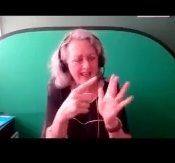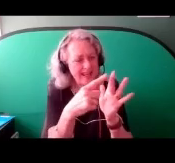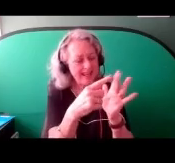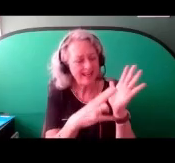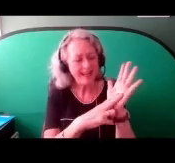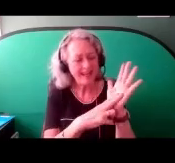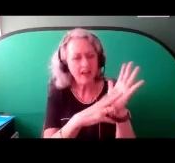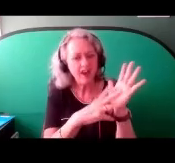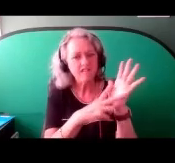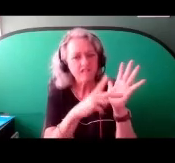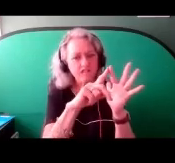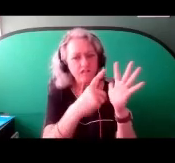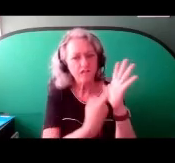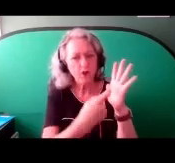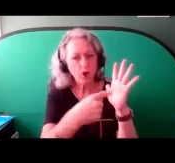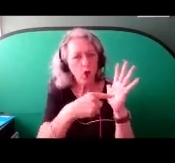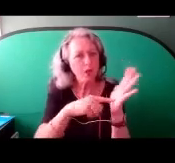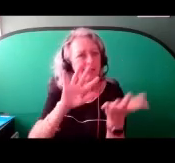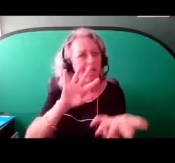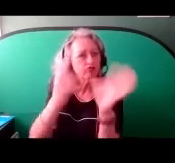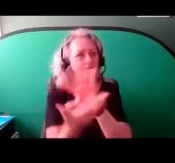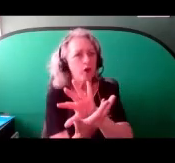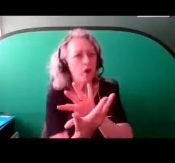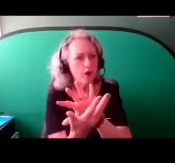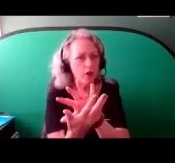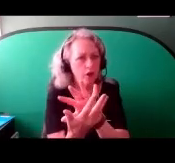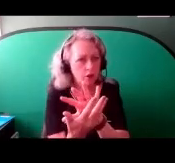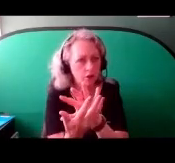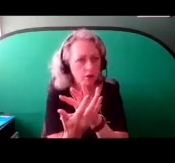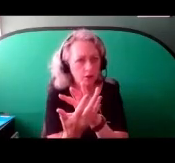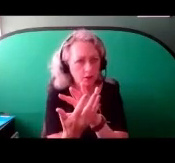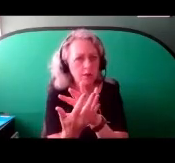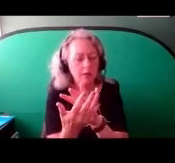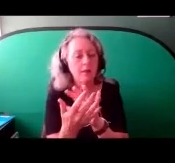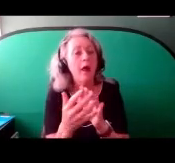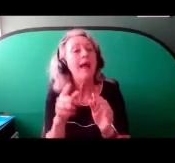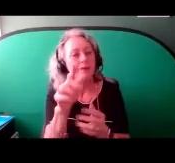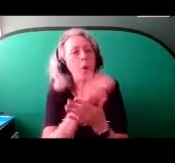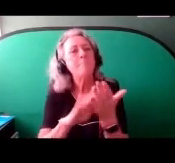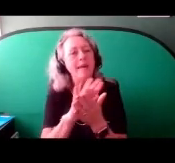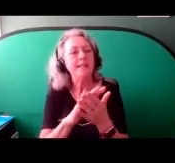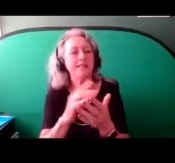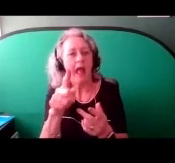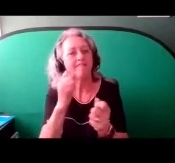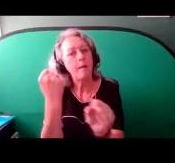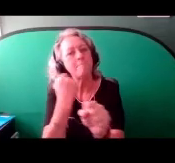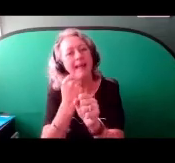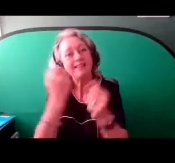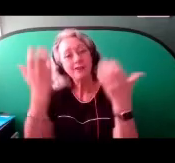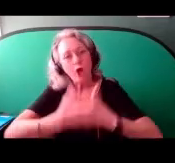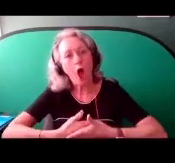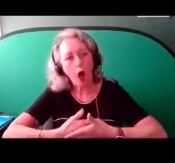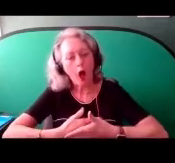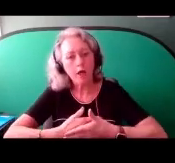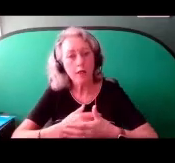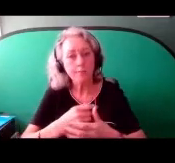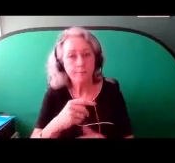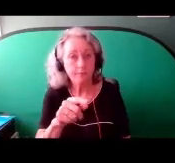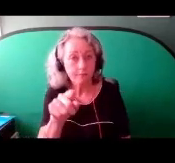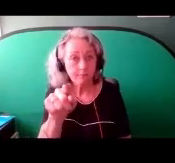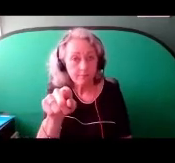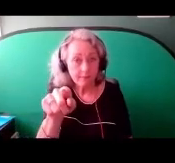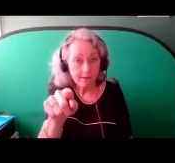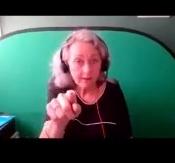is essentially, it's like what I've done here on having my screen on dark mode. But if I was to change it to the